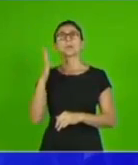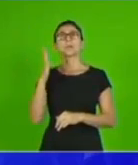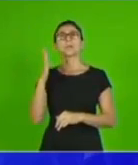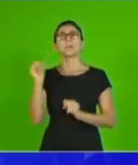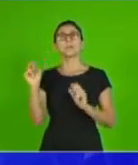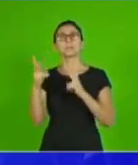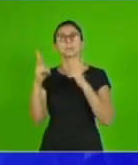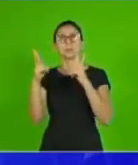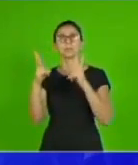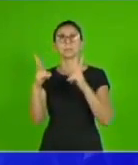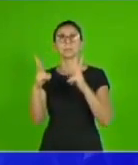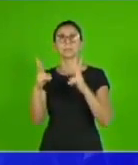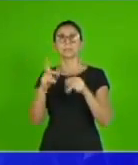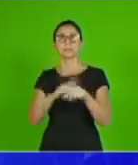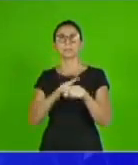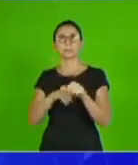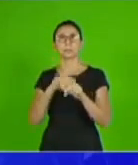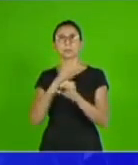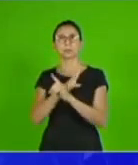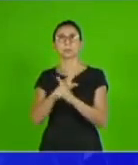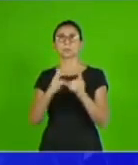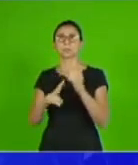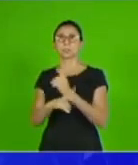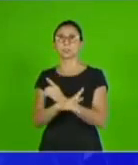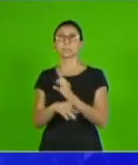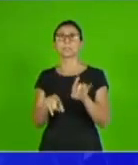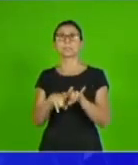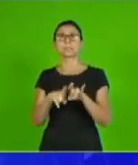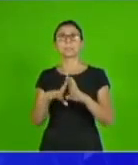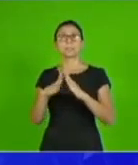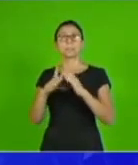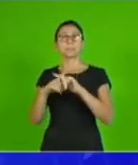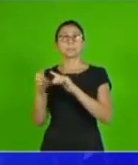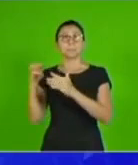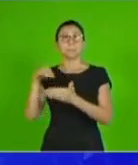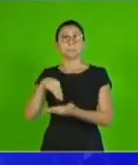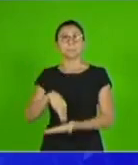in Rio de Janeiro. There was also a